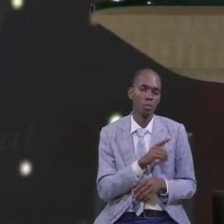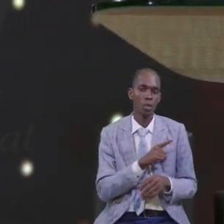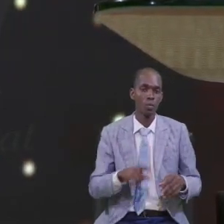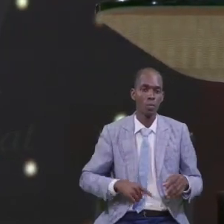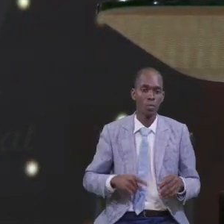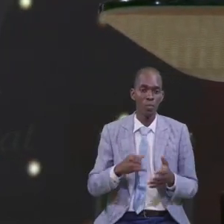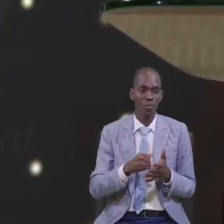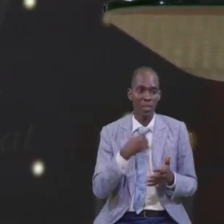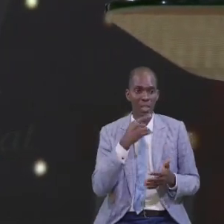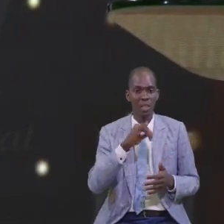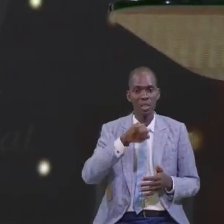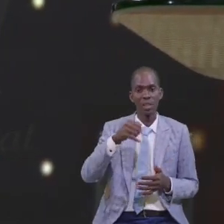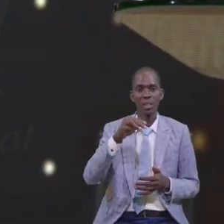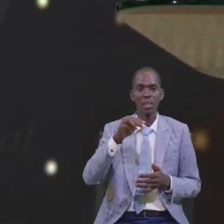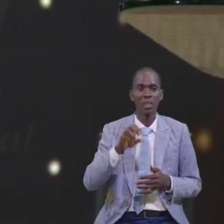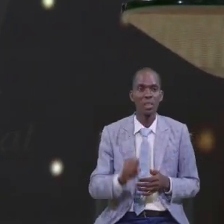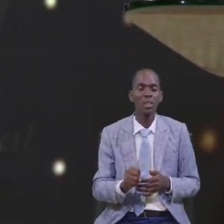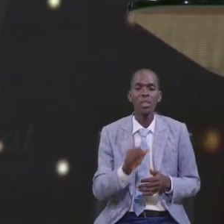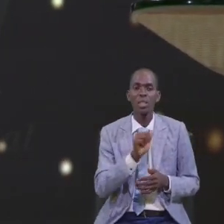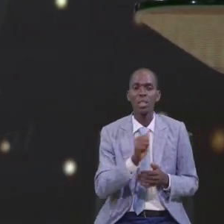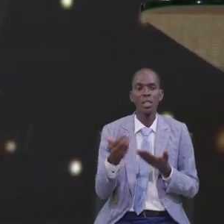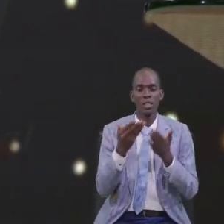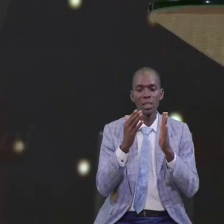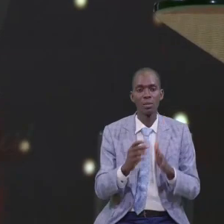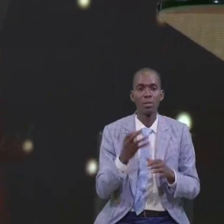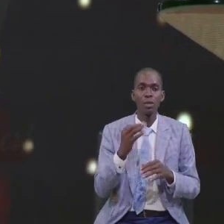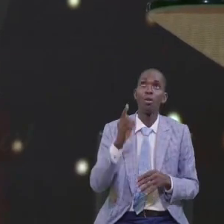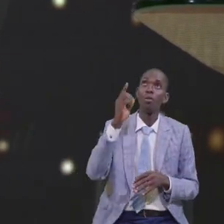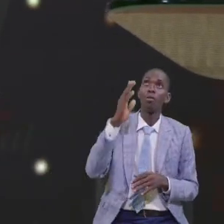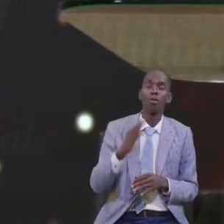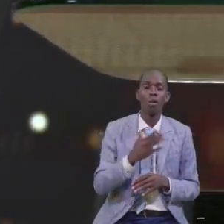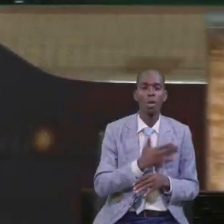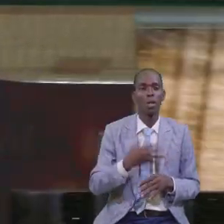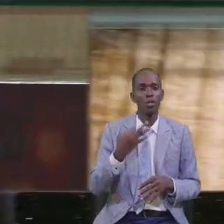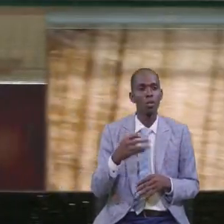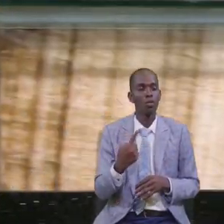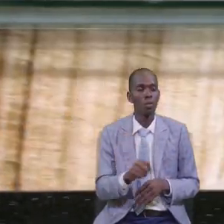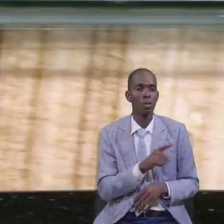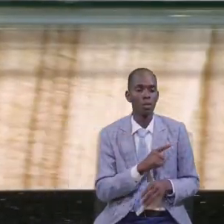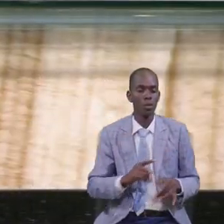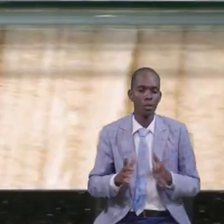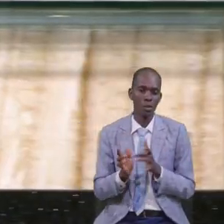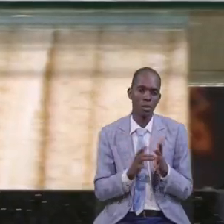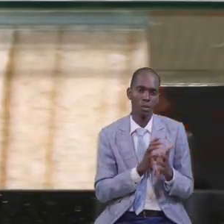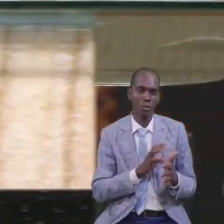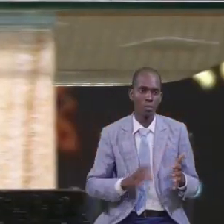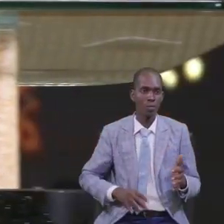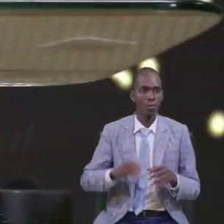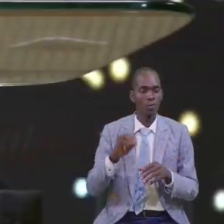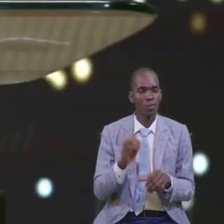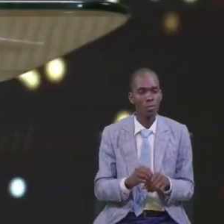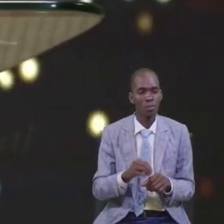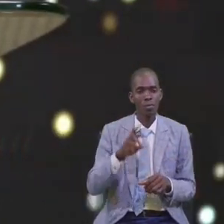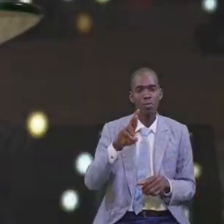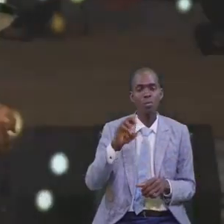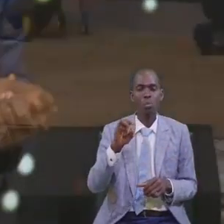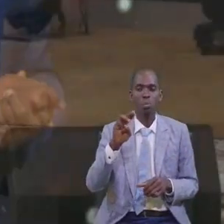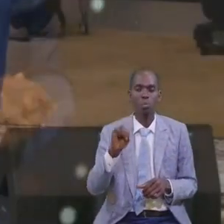God and of the Lord Jesus Christ. Look at Romans chapter 1, we're reading from verse